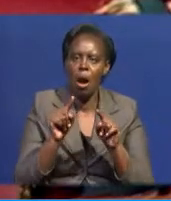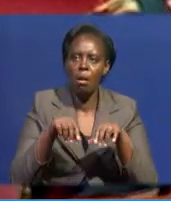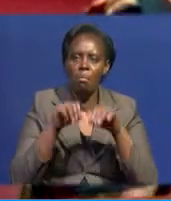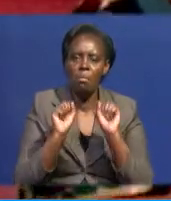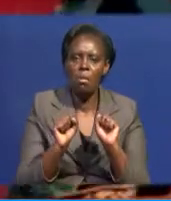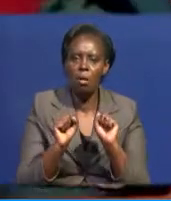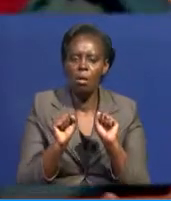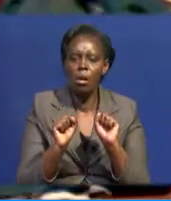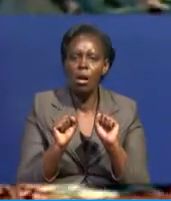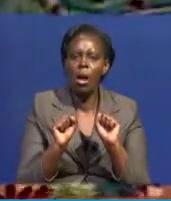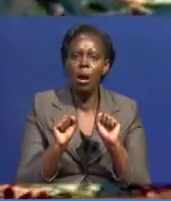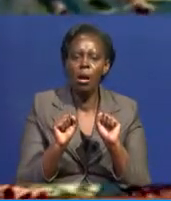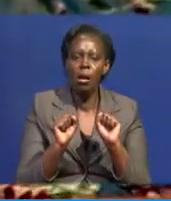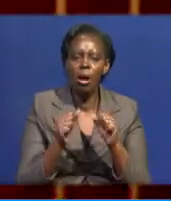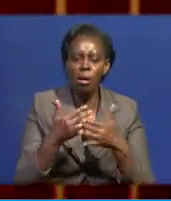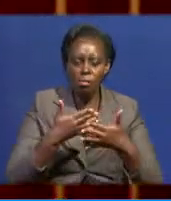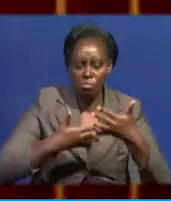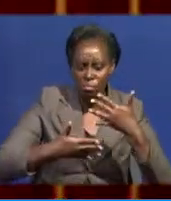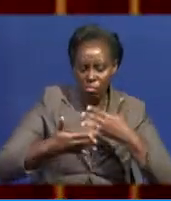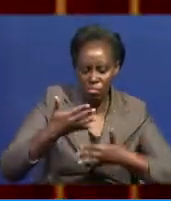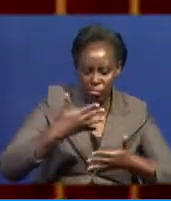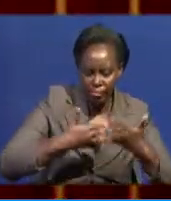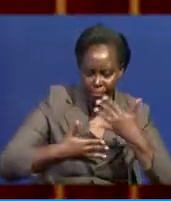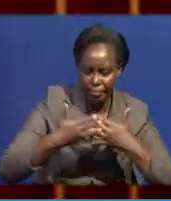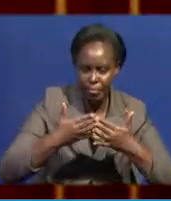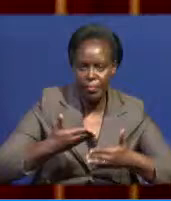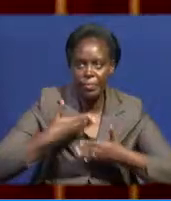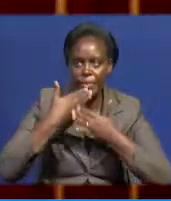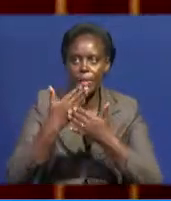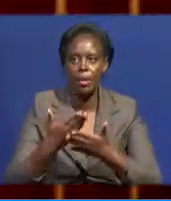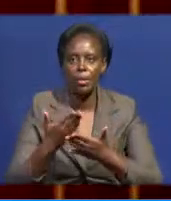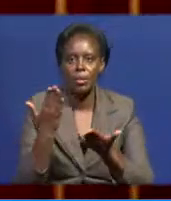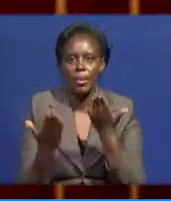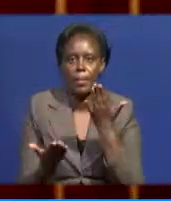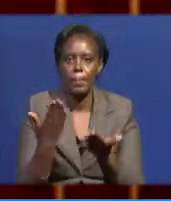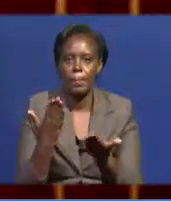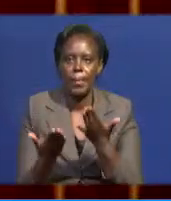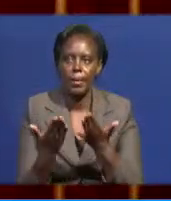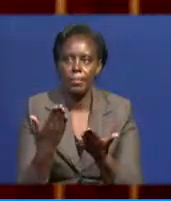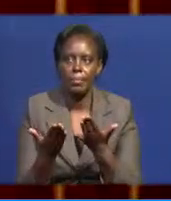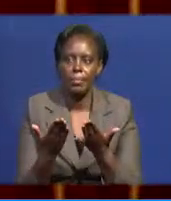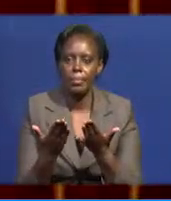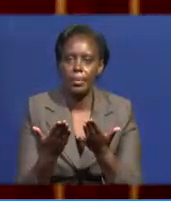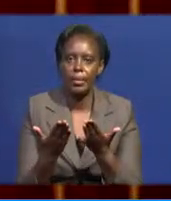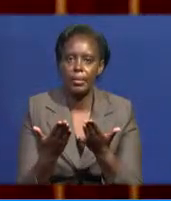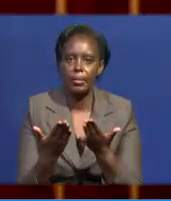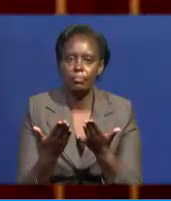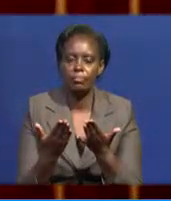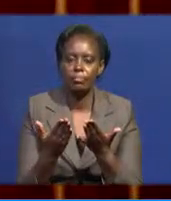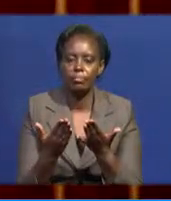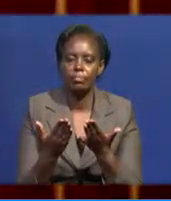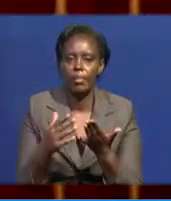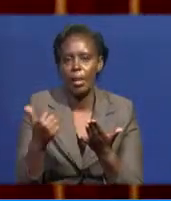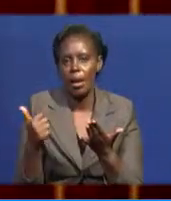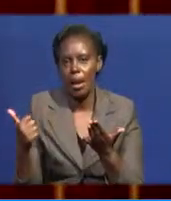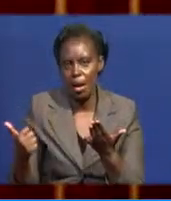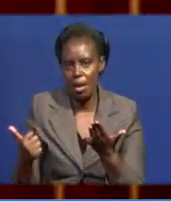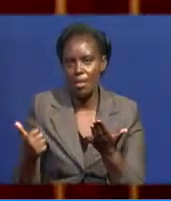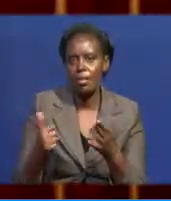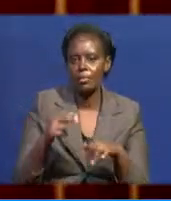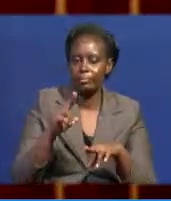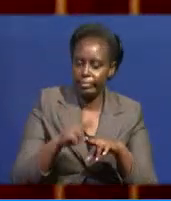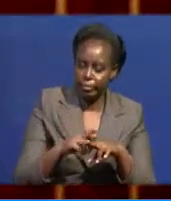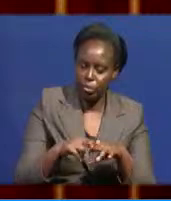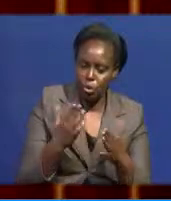can, we can liaise and I can give him an answer maybe at another either